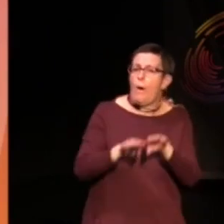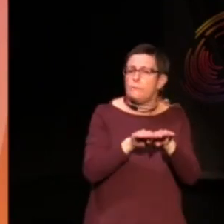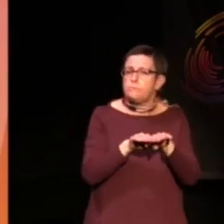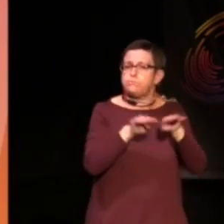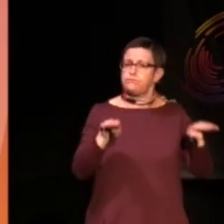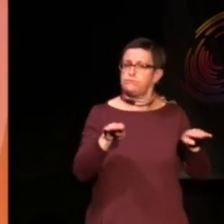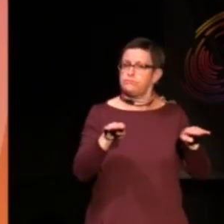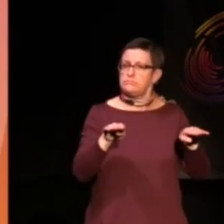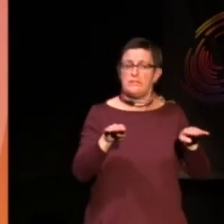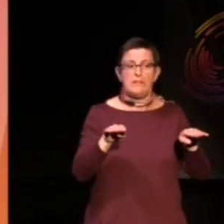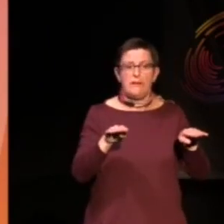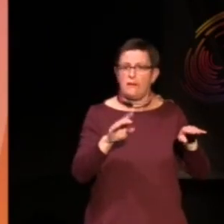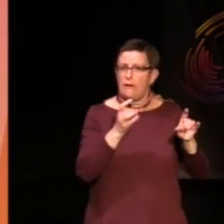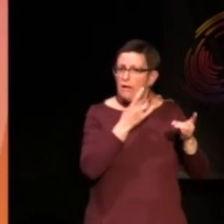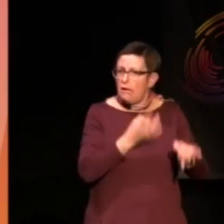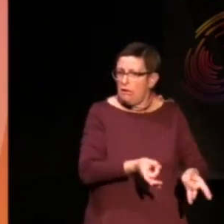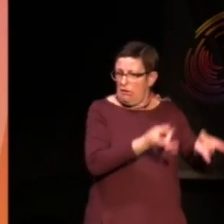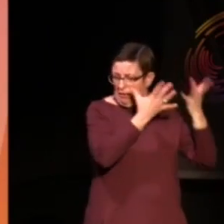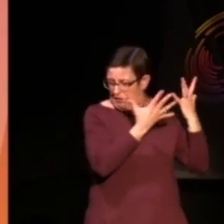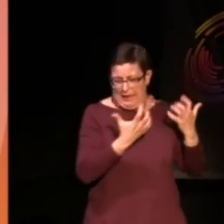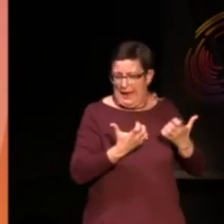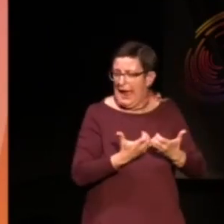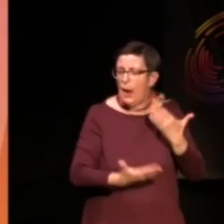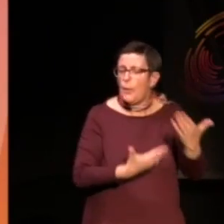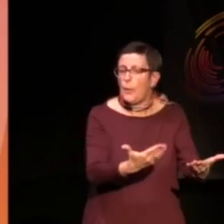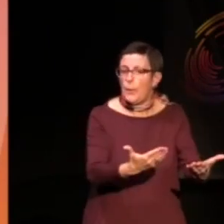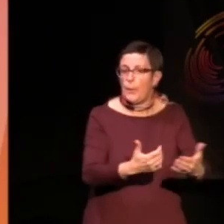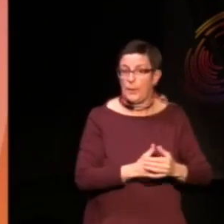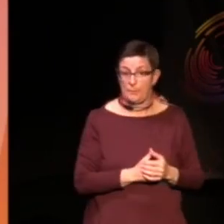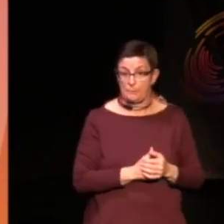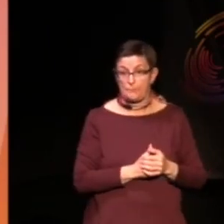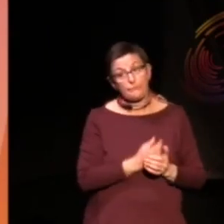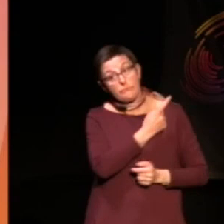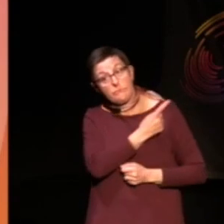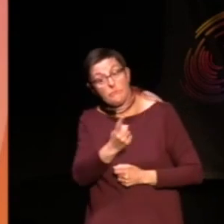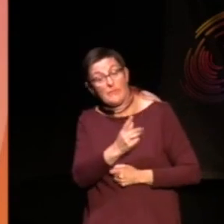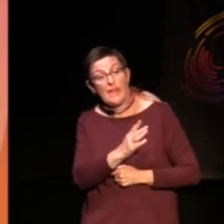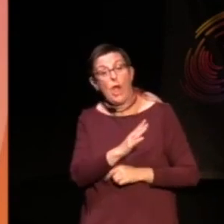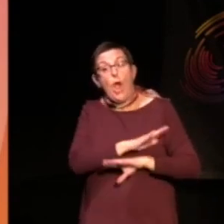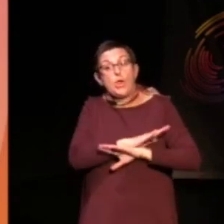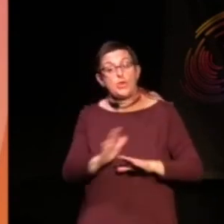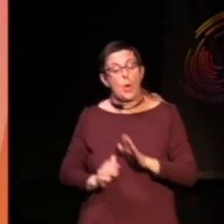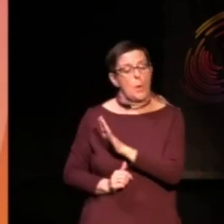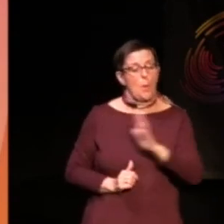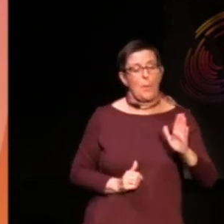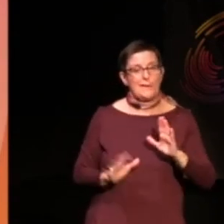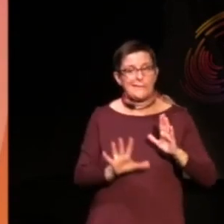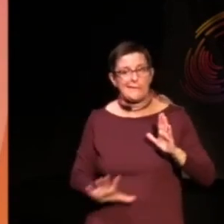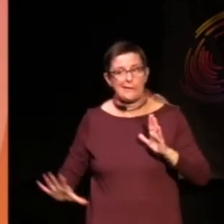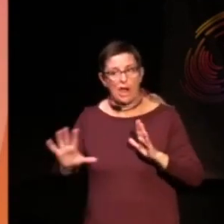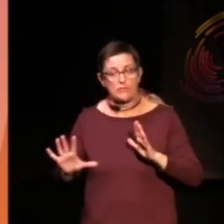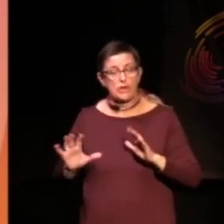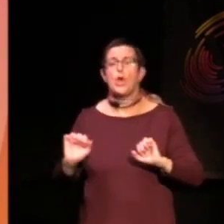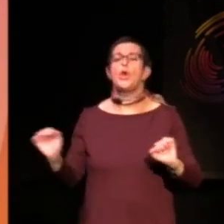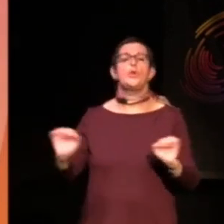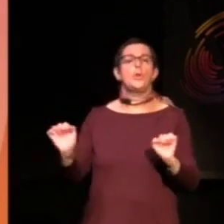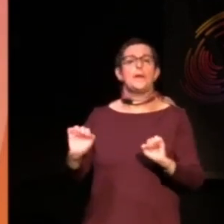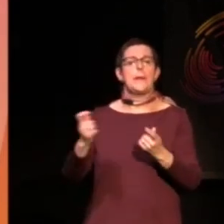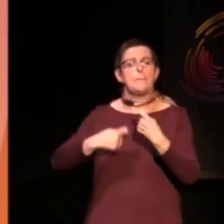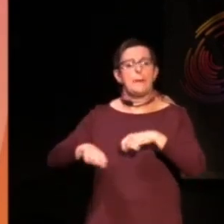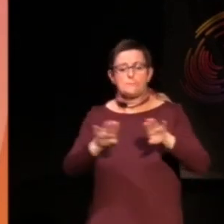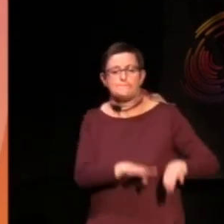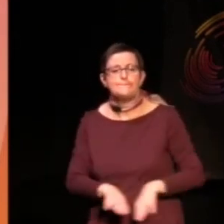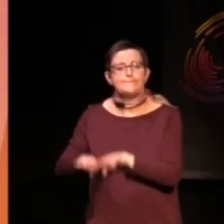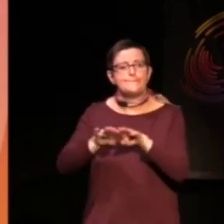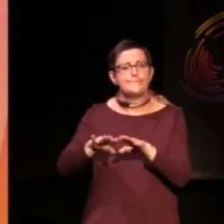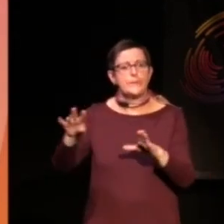it to the winds? As for non-Western countries, not yet democratic, but surely would be one day, it